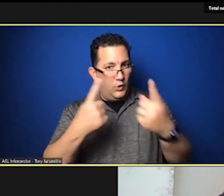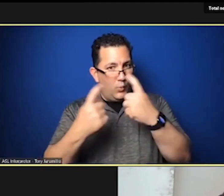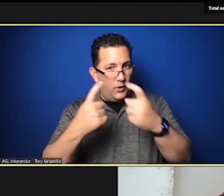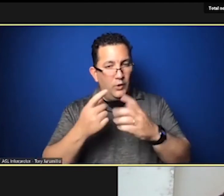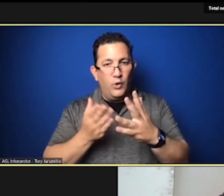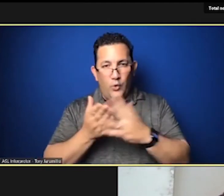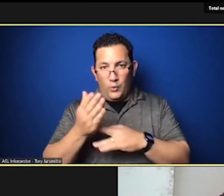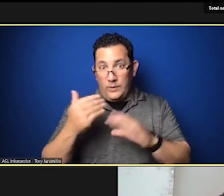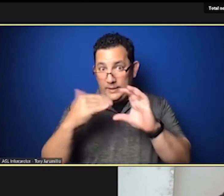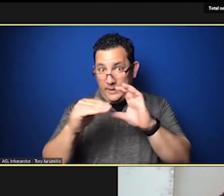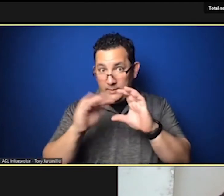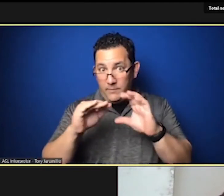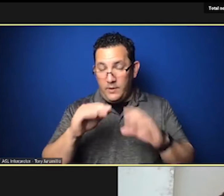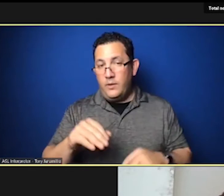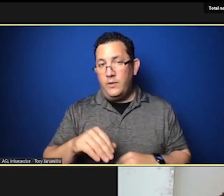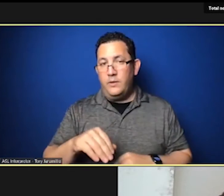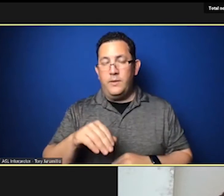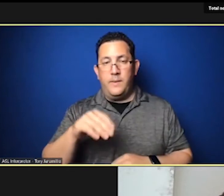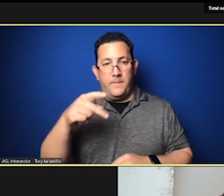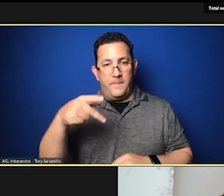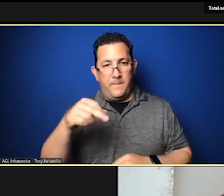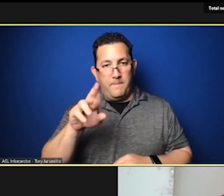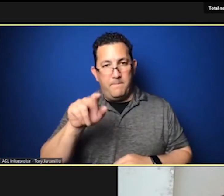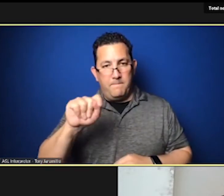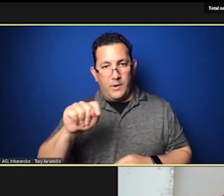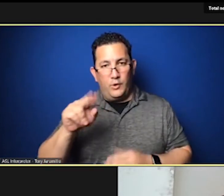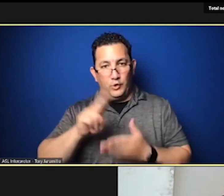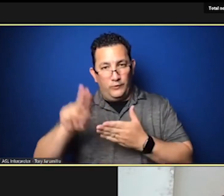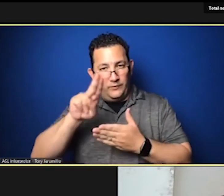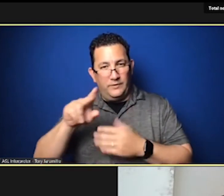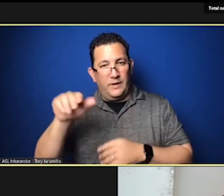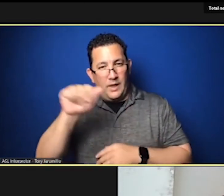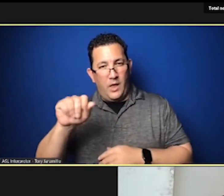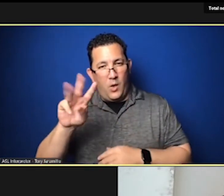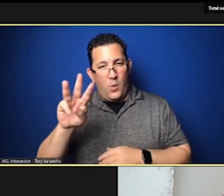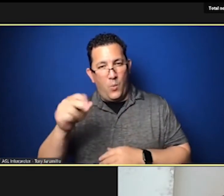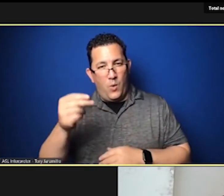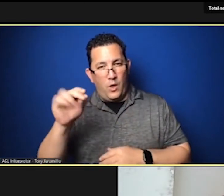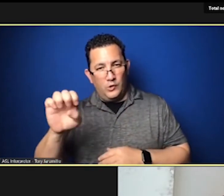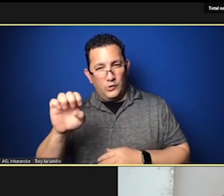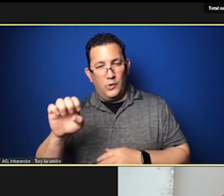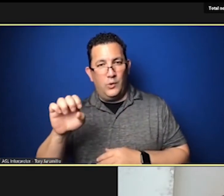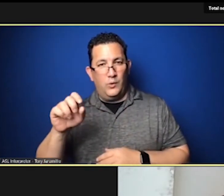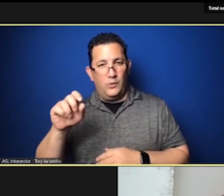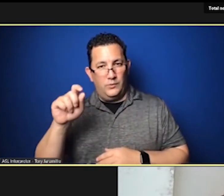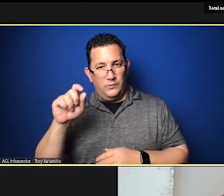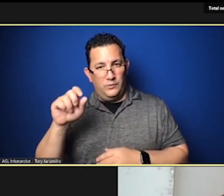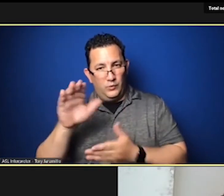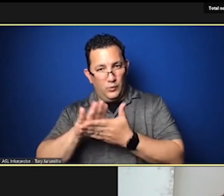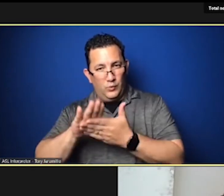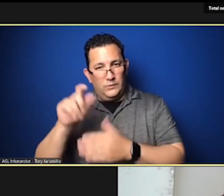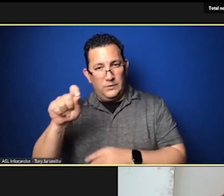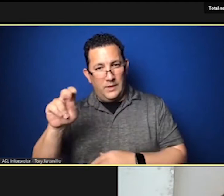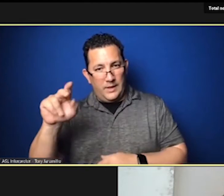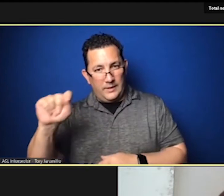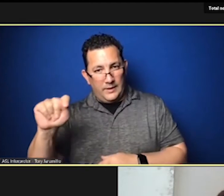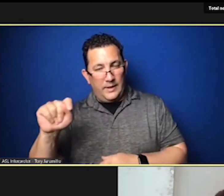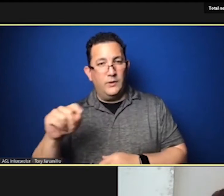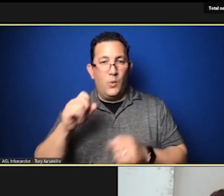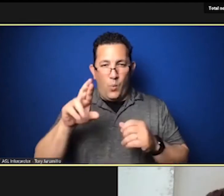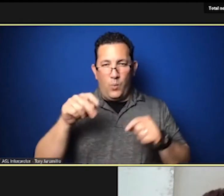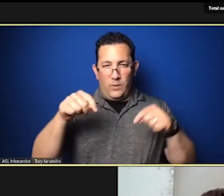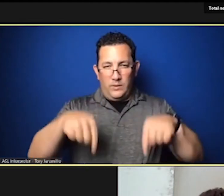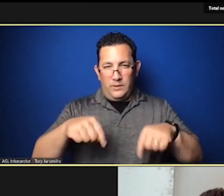parentuniversity@washoeschools.net, or you can post your question in the YouTube chat running alongside this video. Here to present on Edgenuity